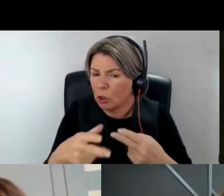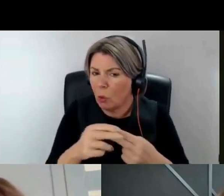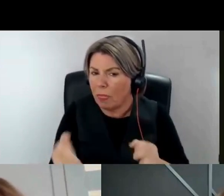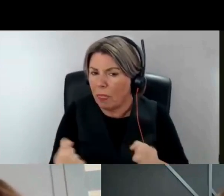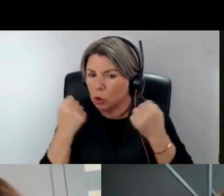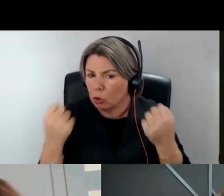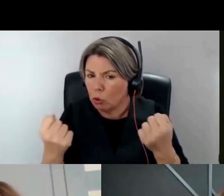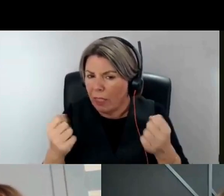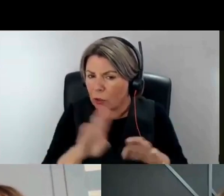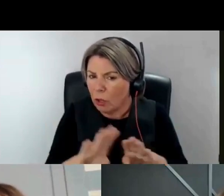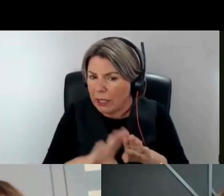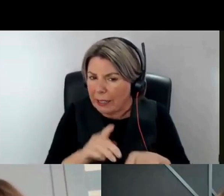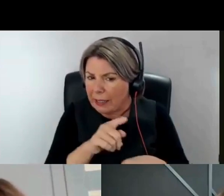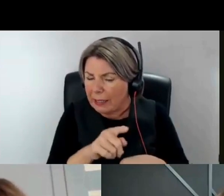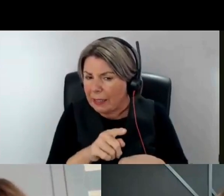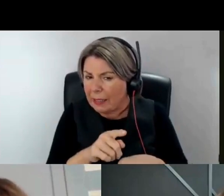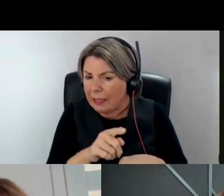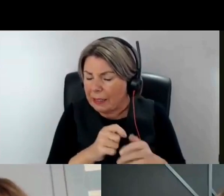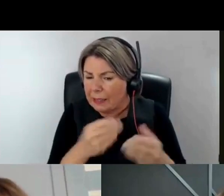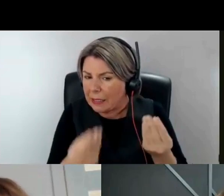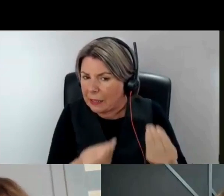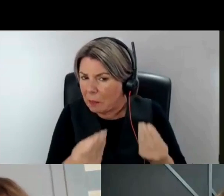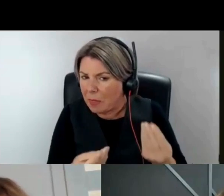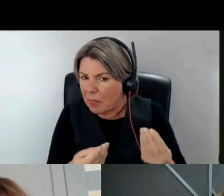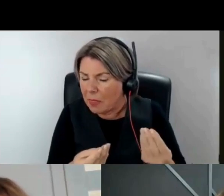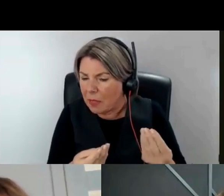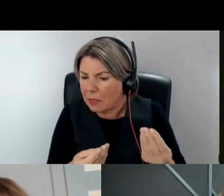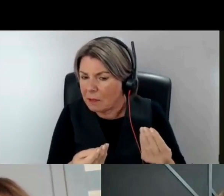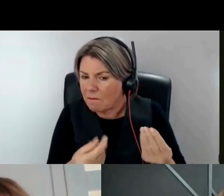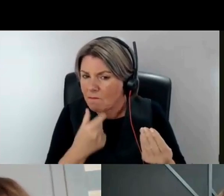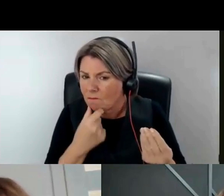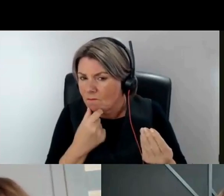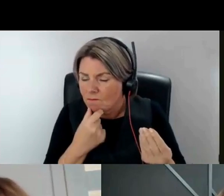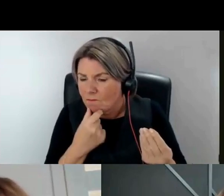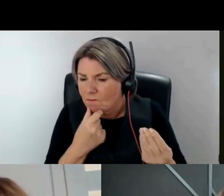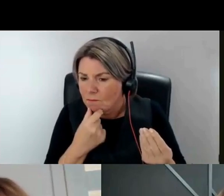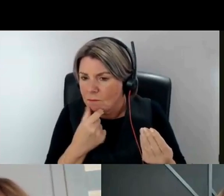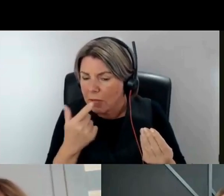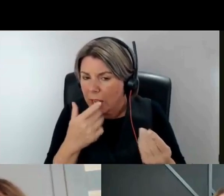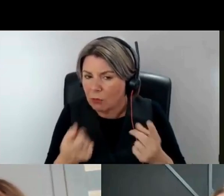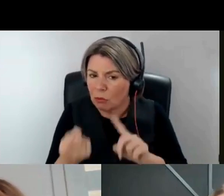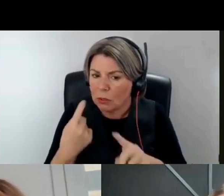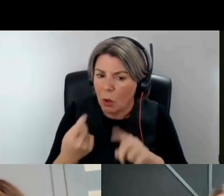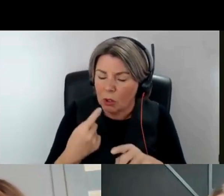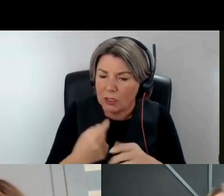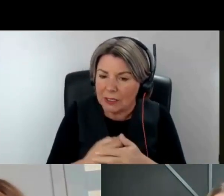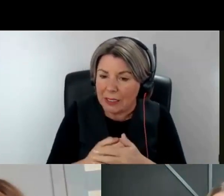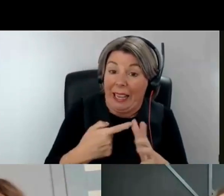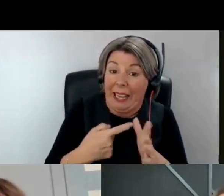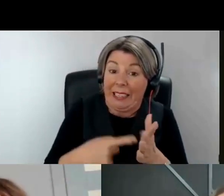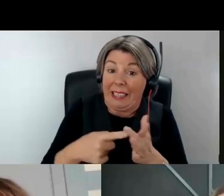strength training, is that something that you could answer, Becky? Katie's